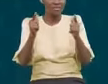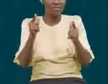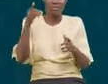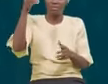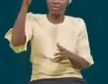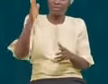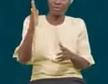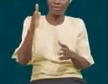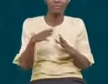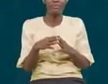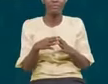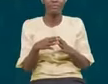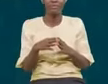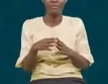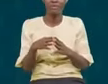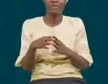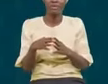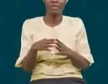Mawu gã li